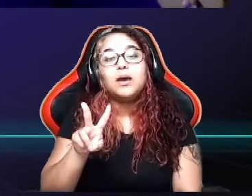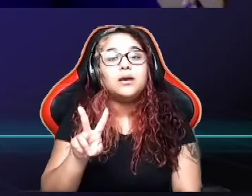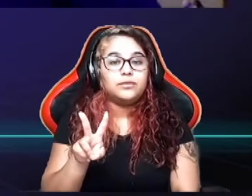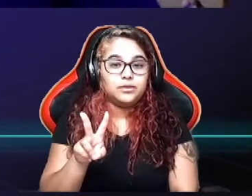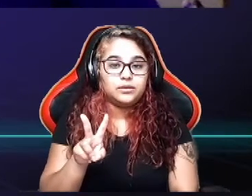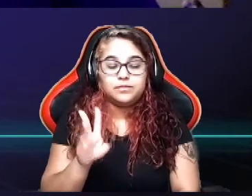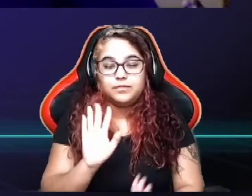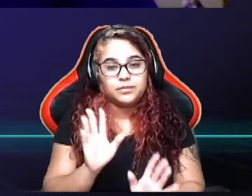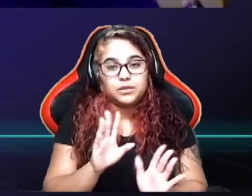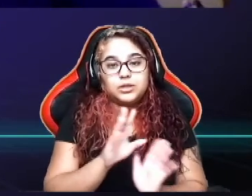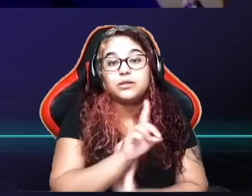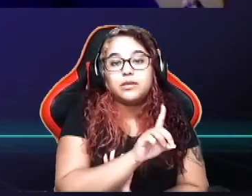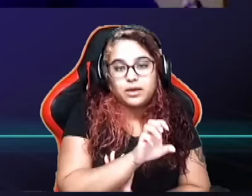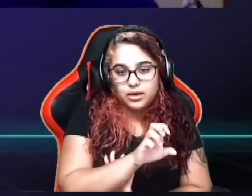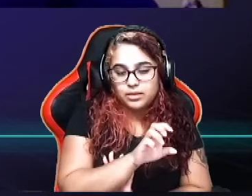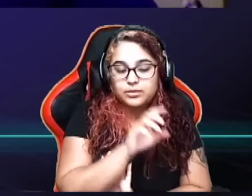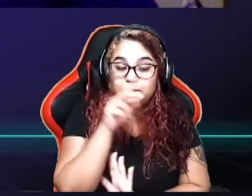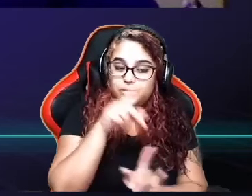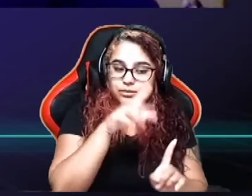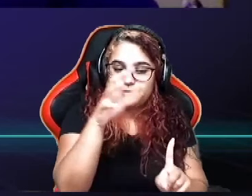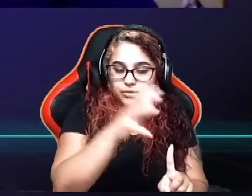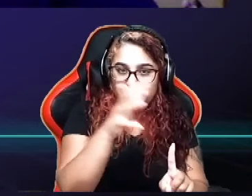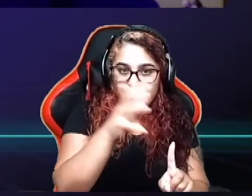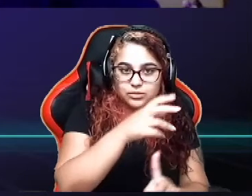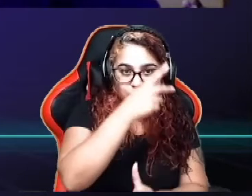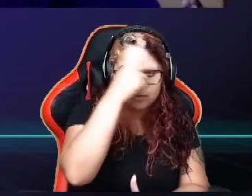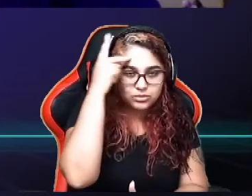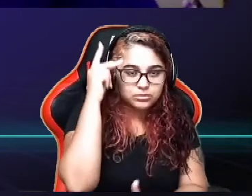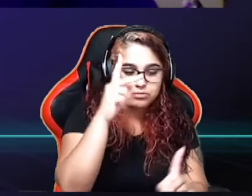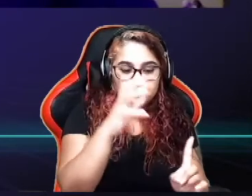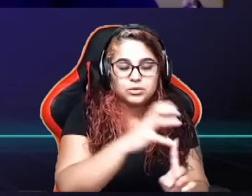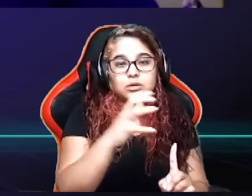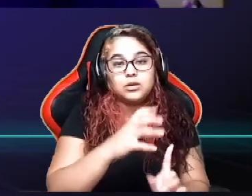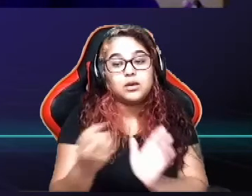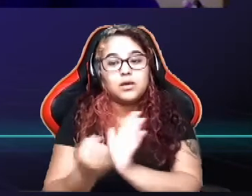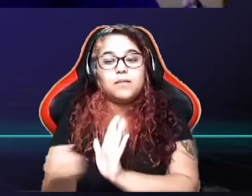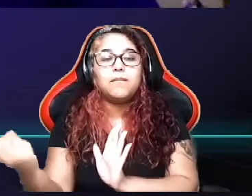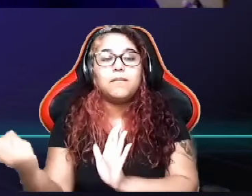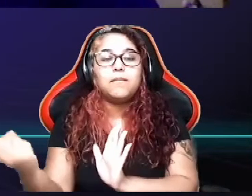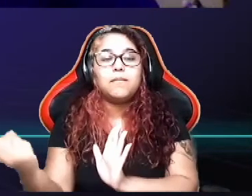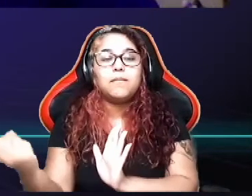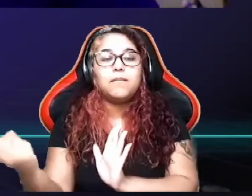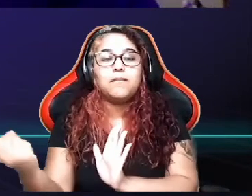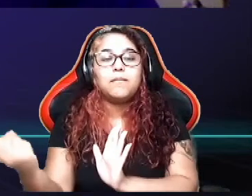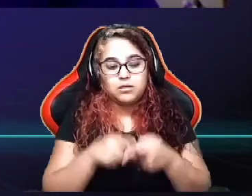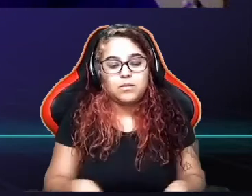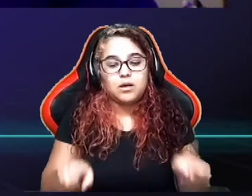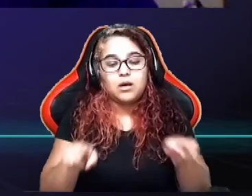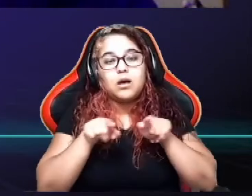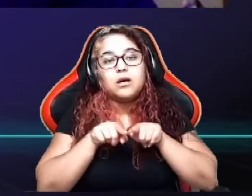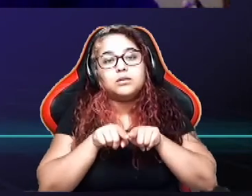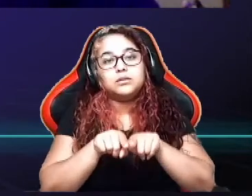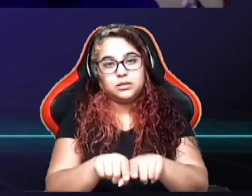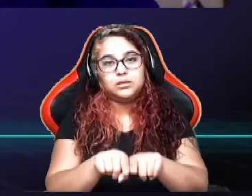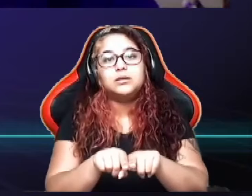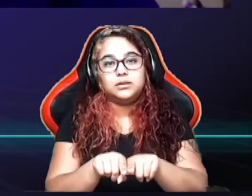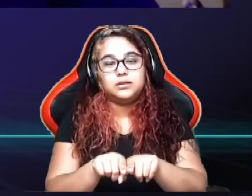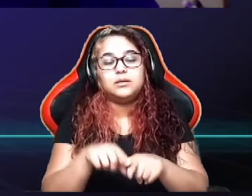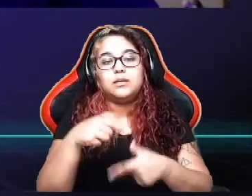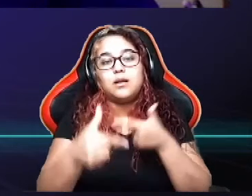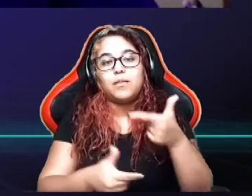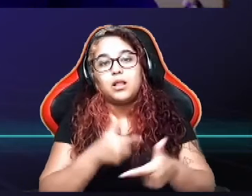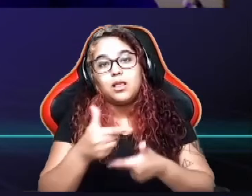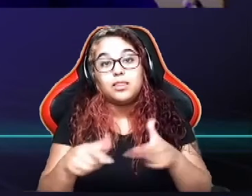a developer and an influencer or brands that partner with us. For Monomyto, this is what